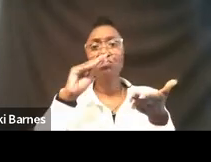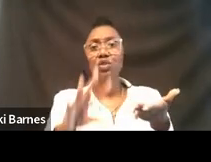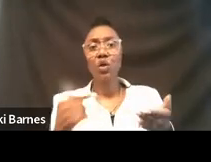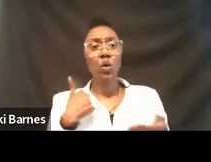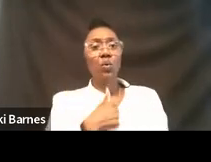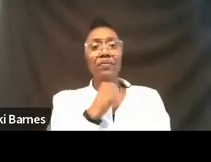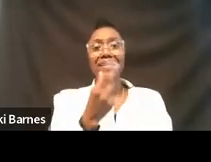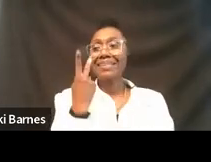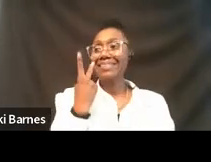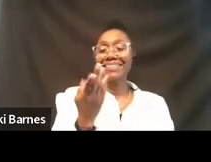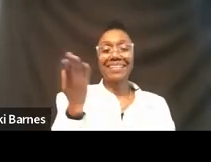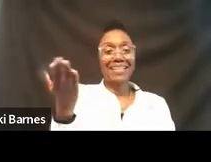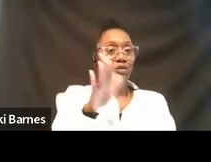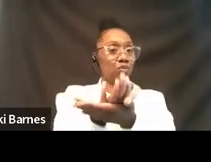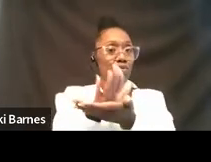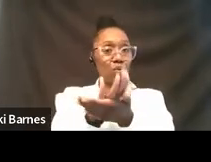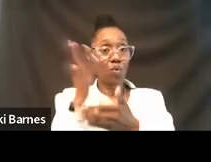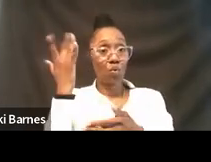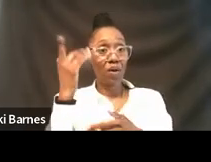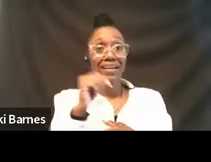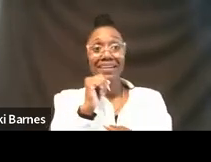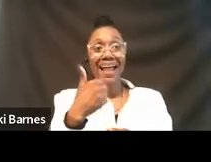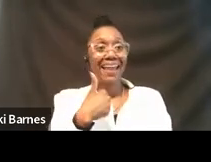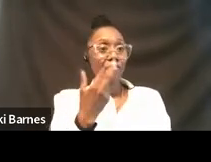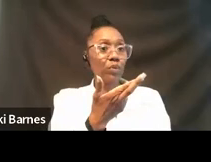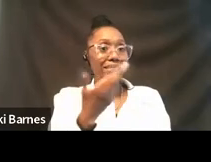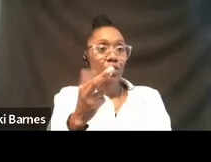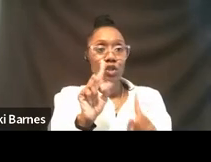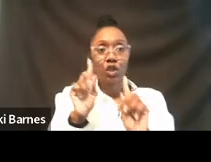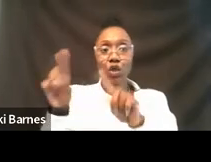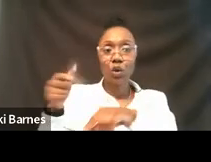see in a school setting because they actually don't have the resources to get to school.